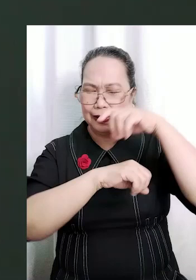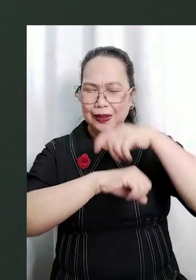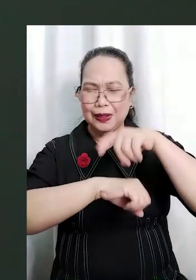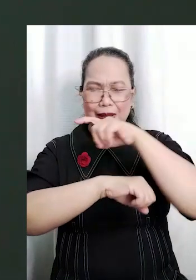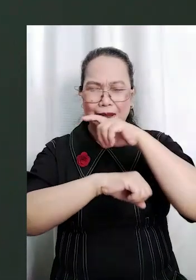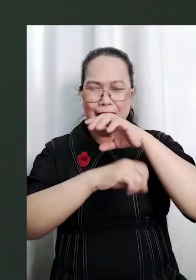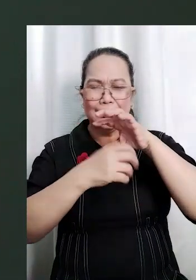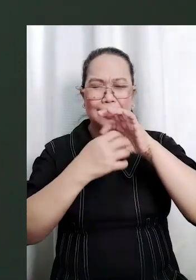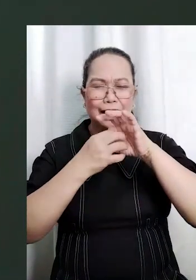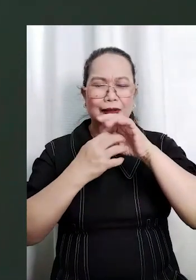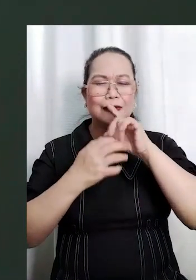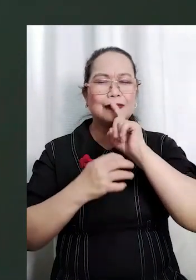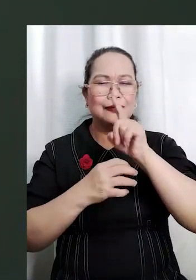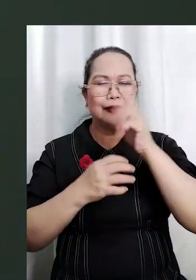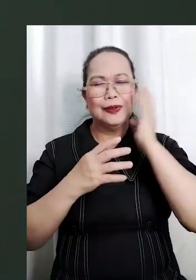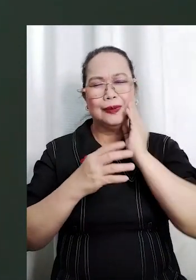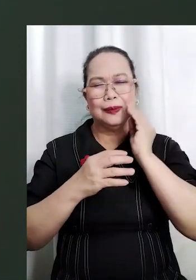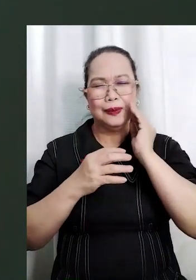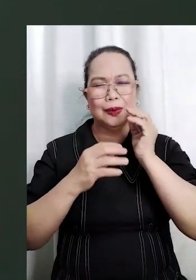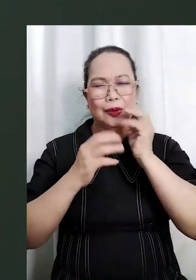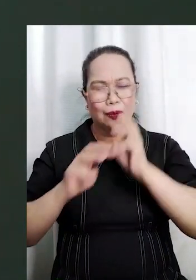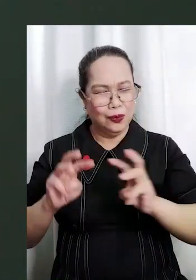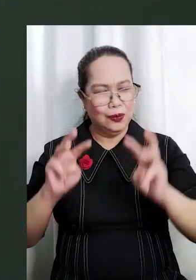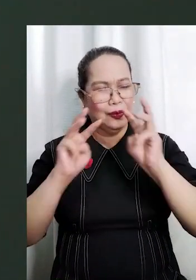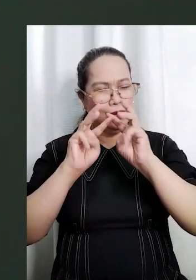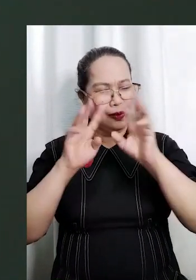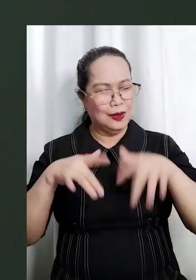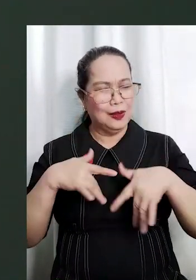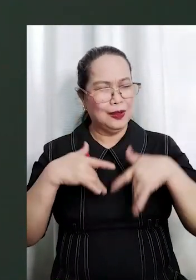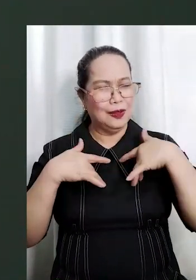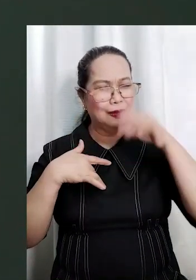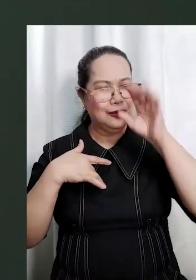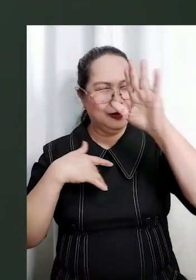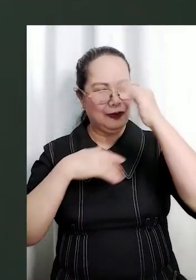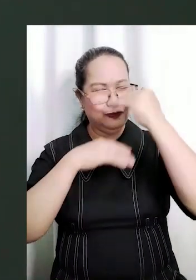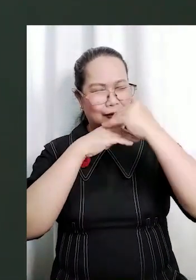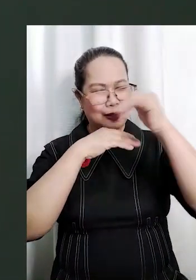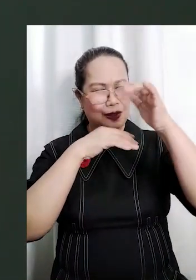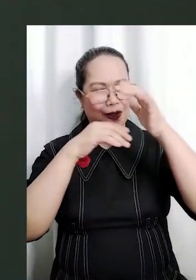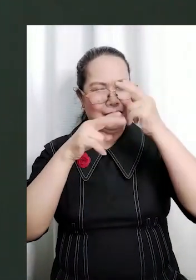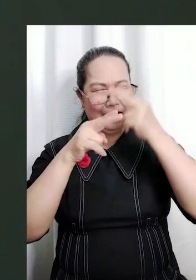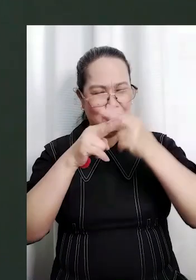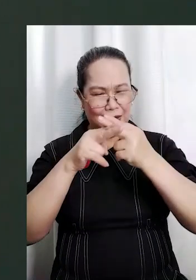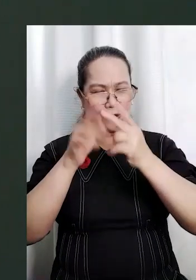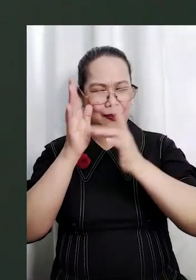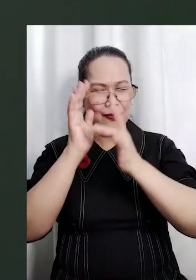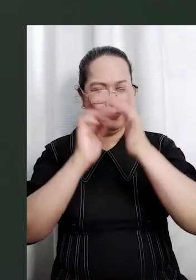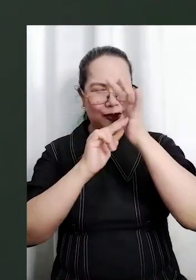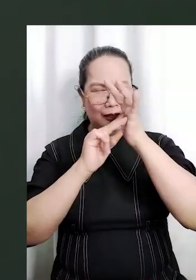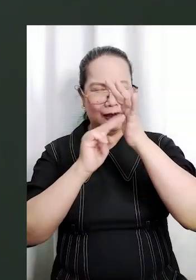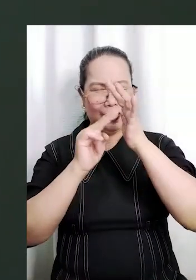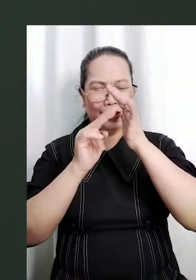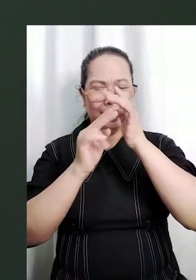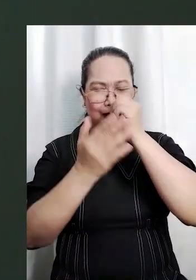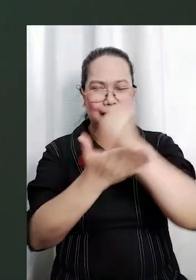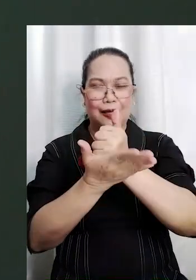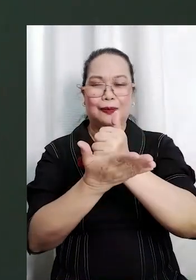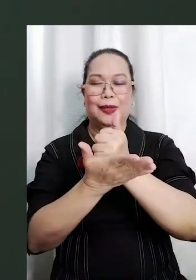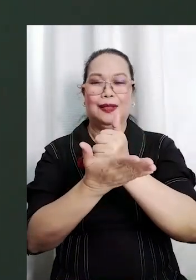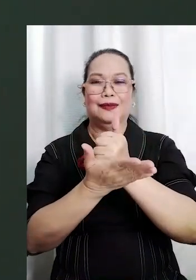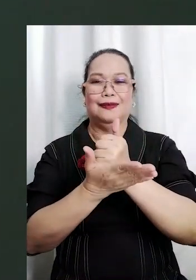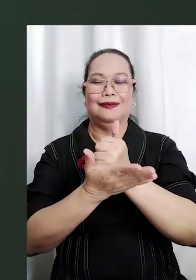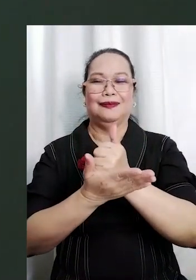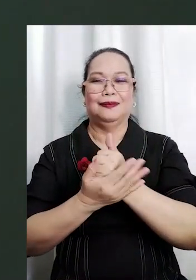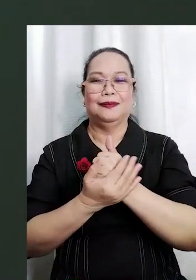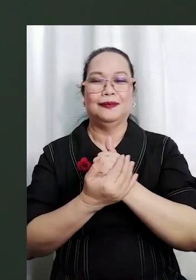may live a life worthy of your calling. And this we ask in the mighty name of Jesus. Amen.